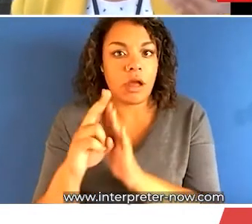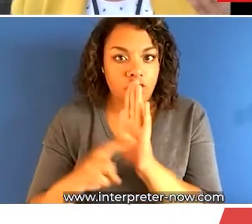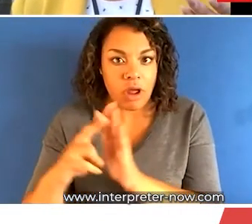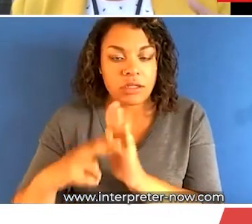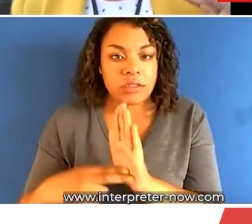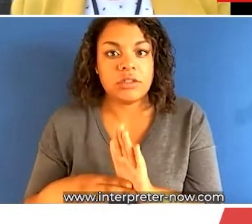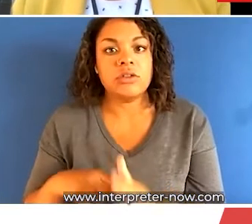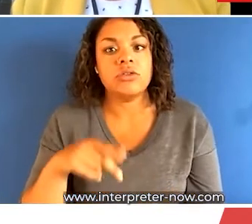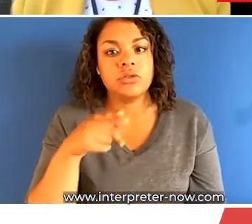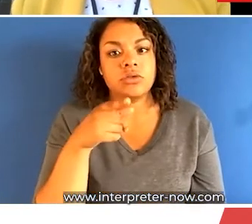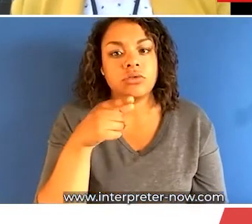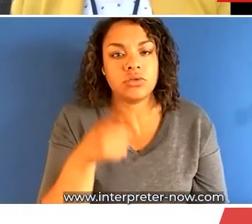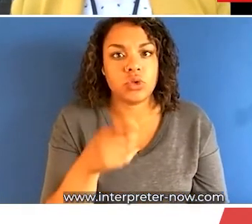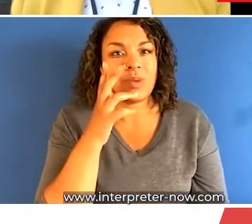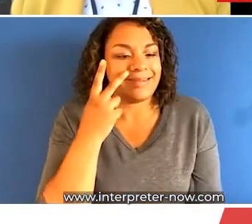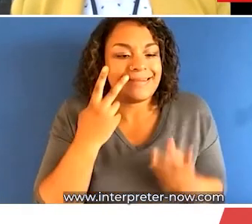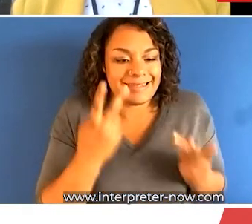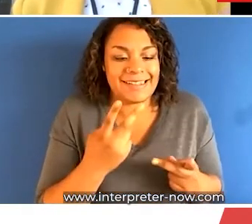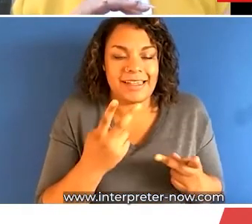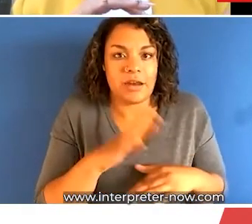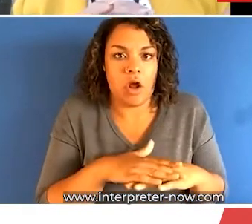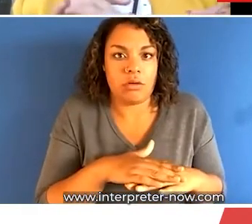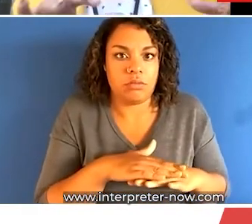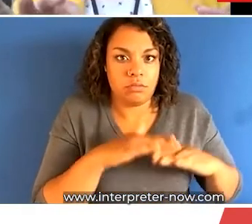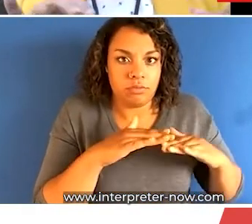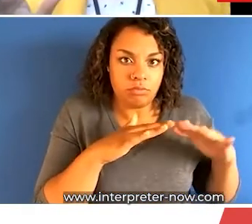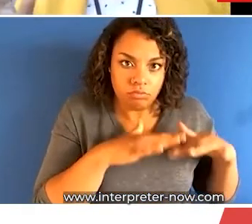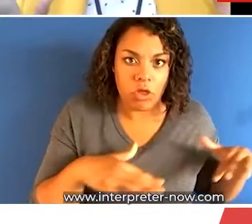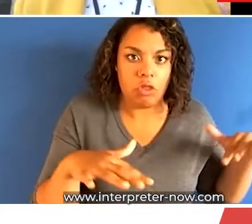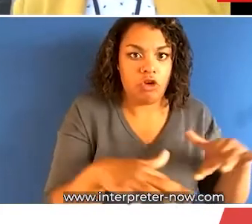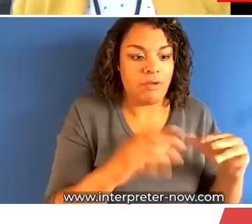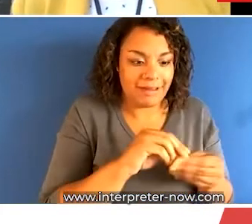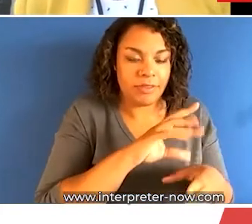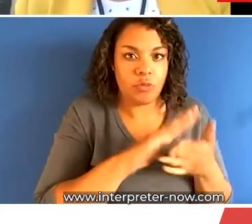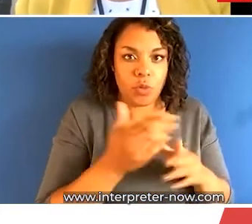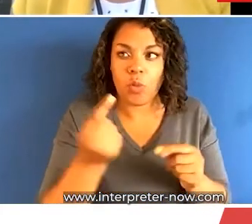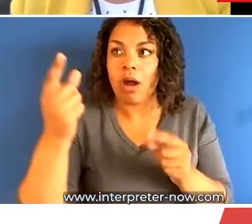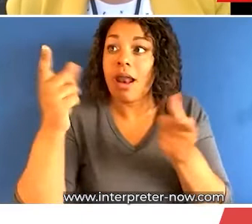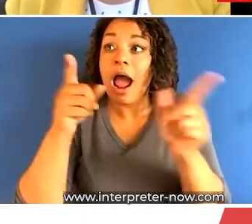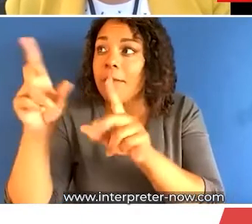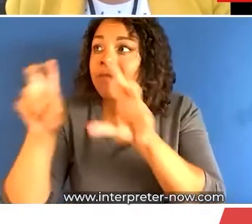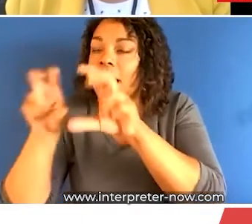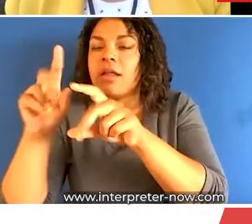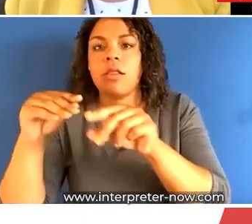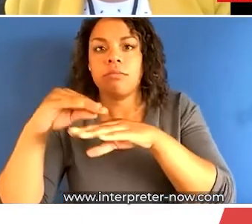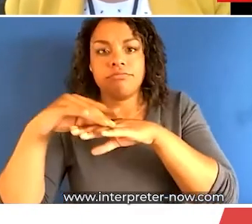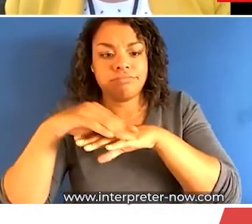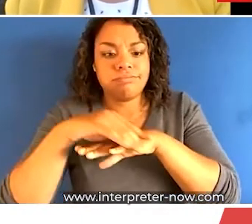you really see it on the ground, what those impacts and those ripple effects are. And